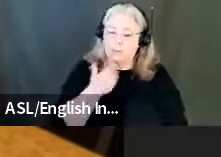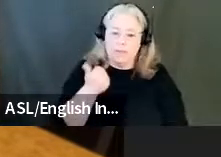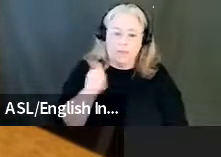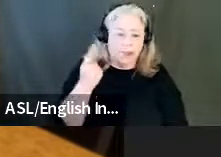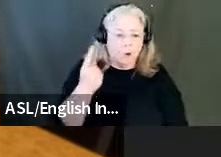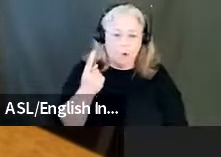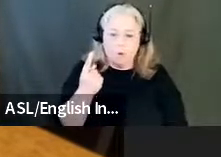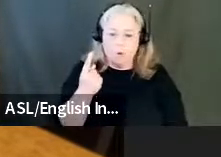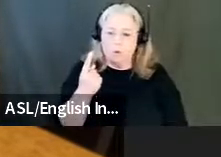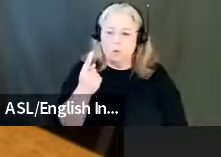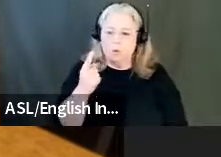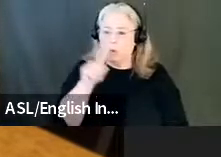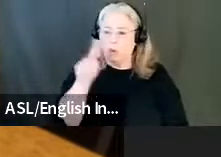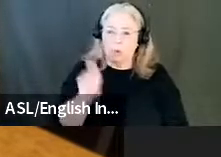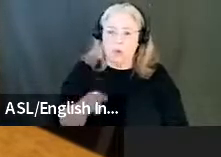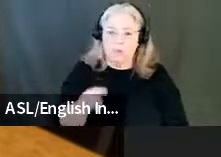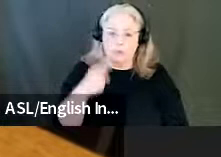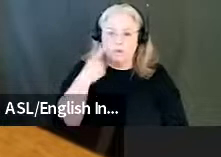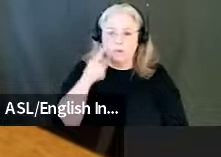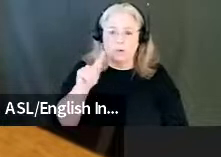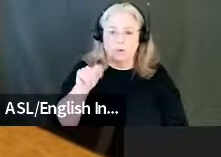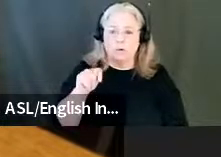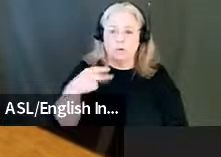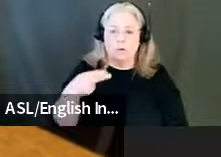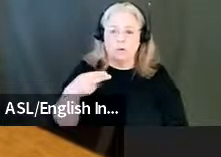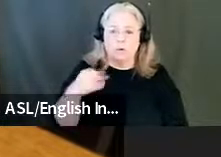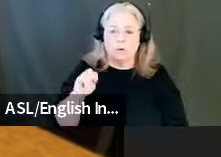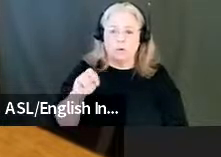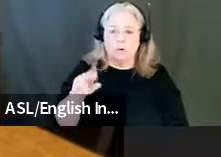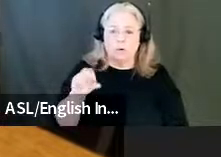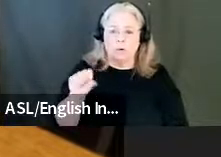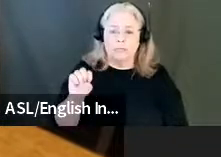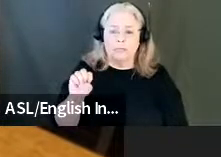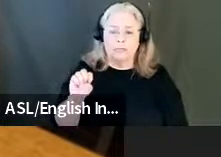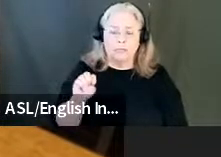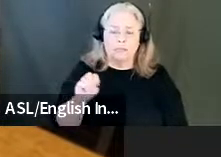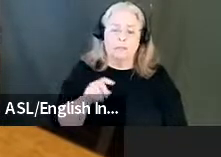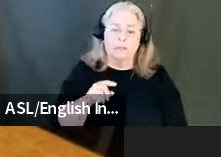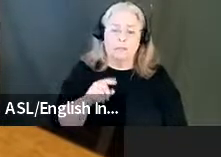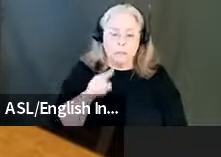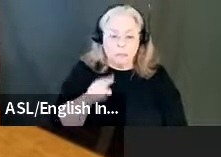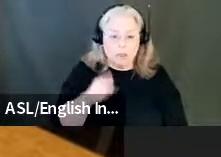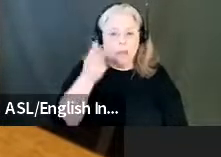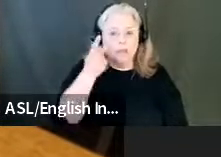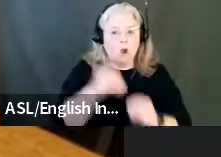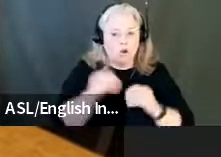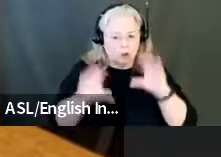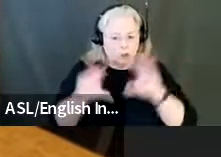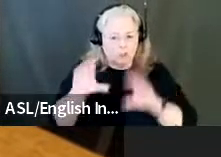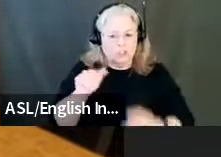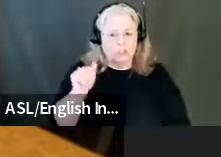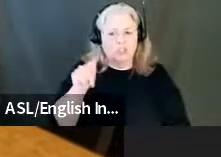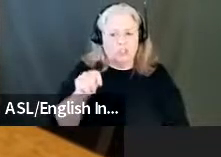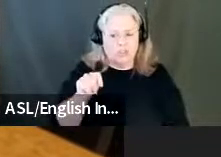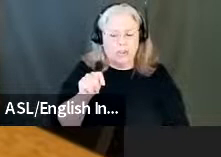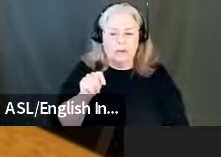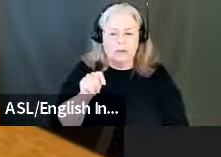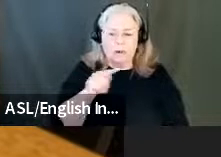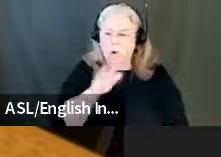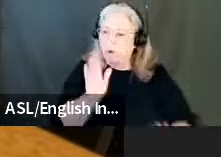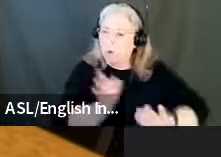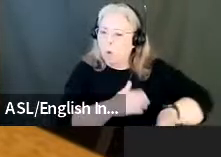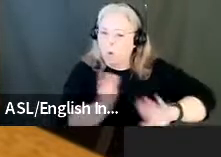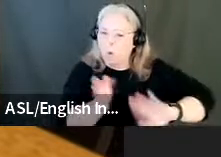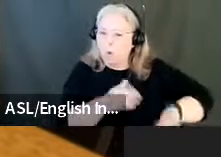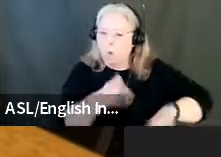an outstanding question for Therese? Oh, you know what? I just saw in the chat, there's a bunch of questions in there. No, you're okay.